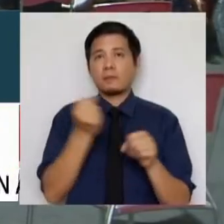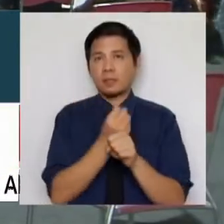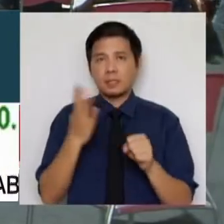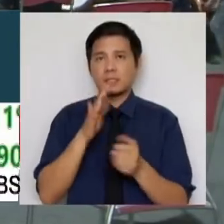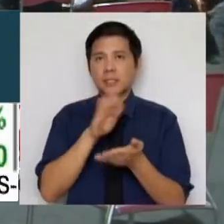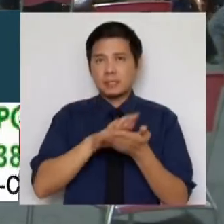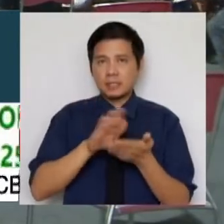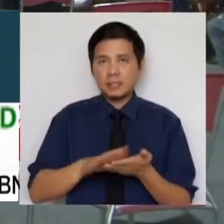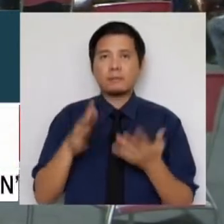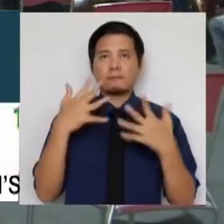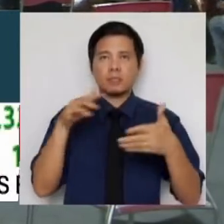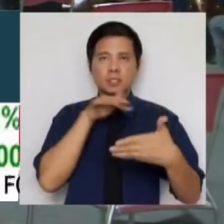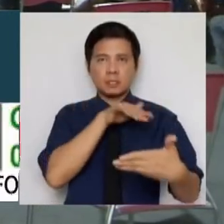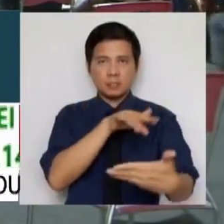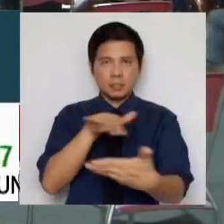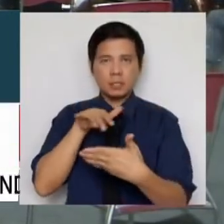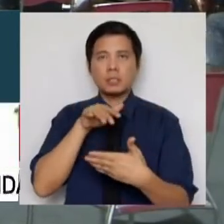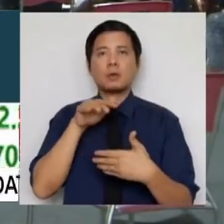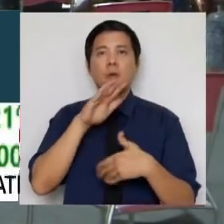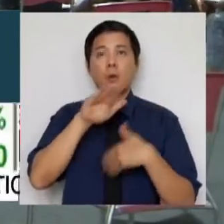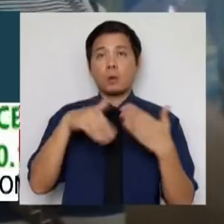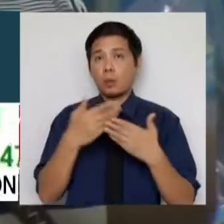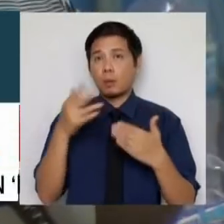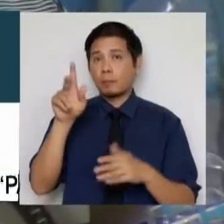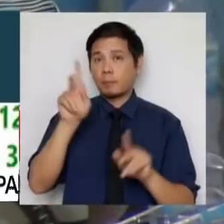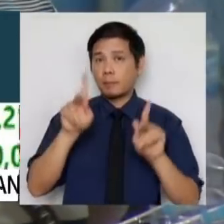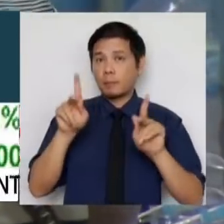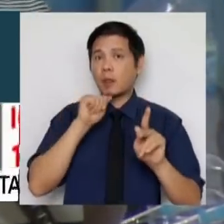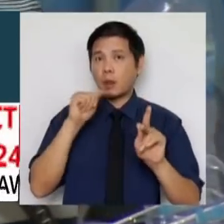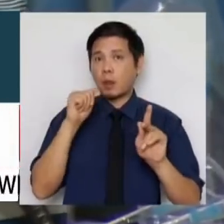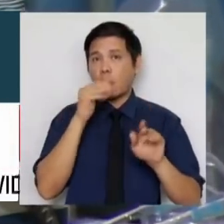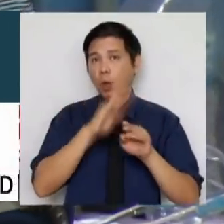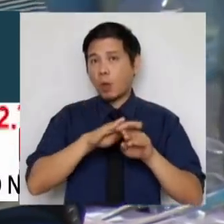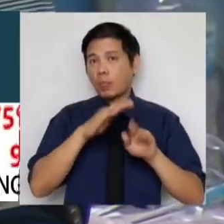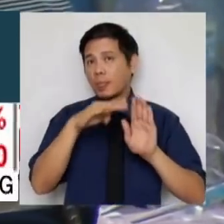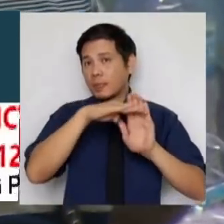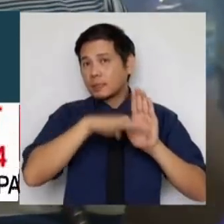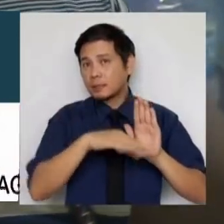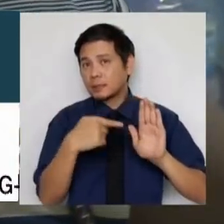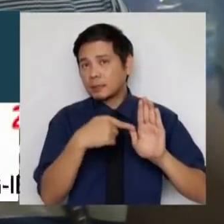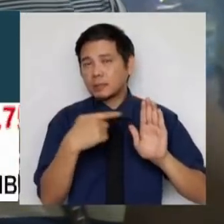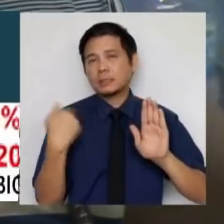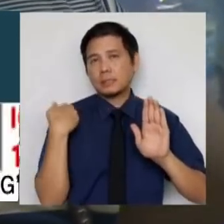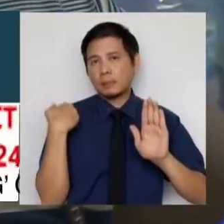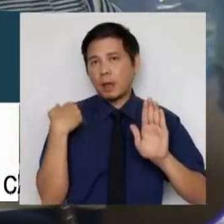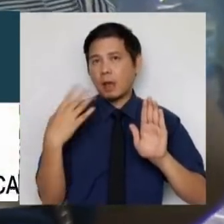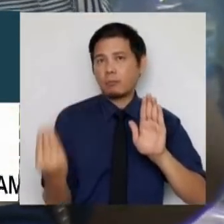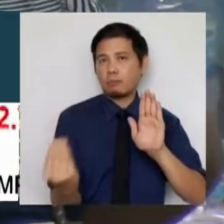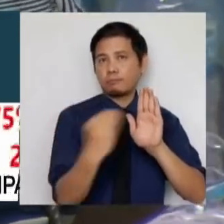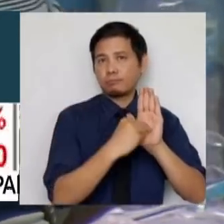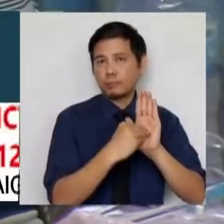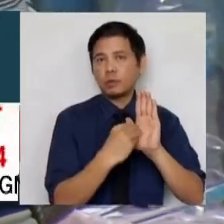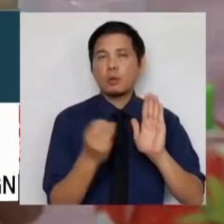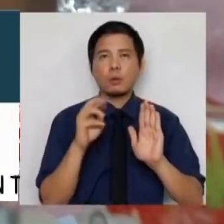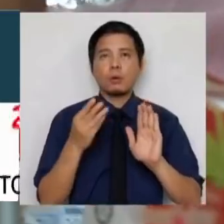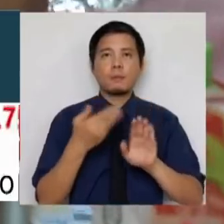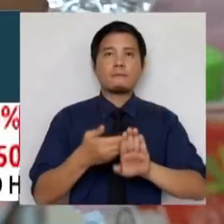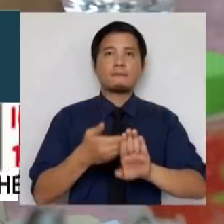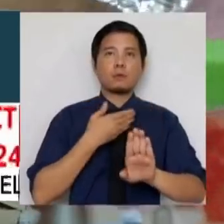studied. Other people who are not on that list, we have added to. These include the people who used to have or who used to